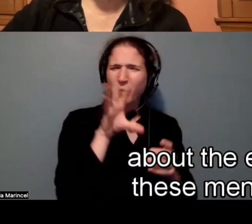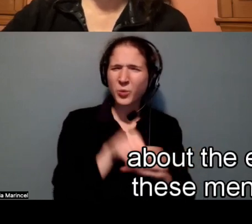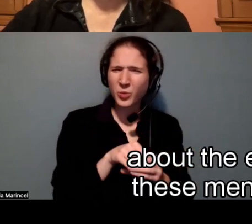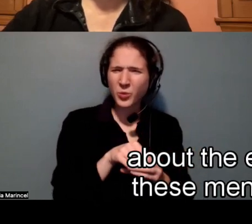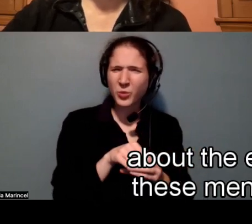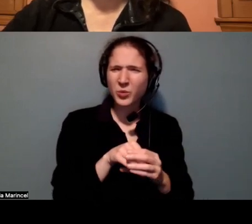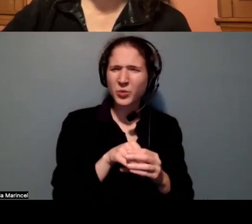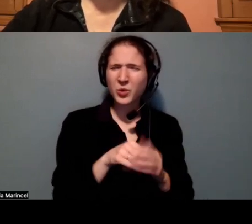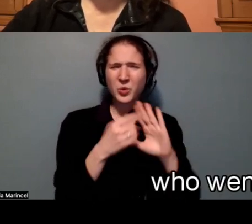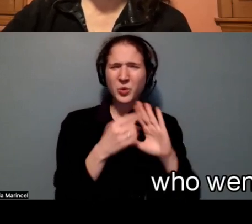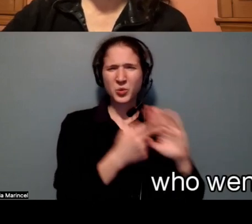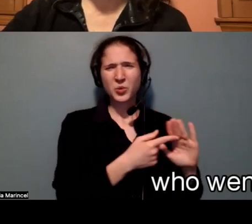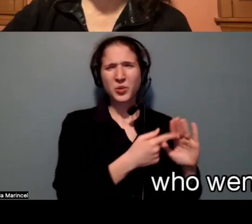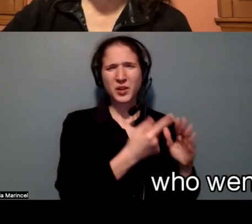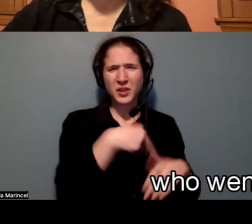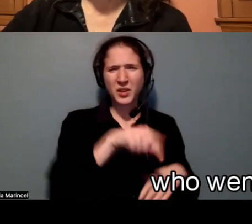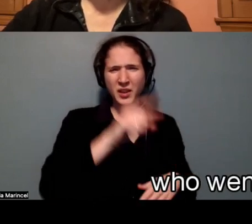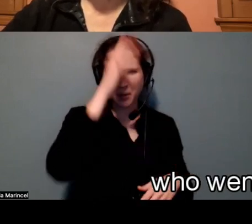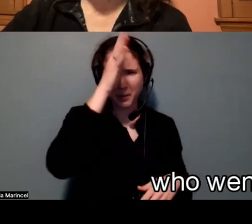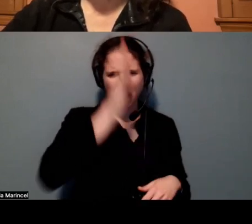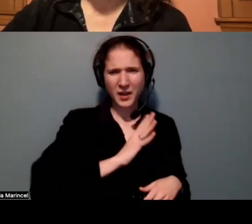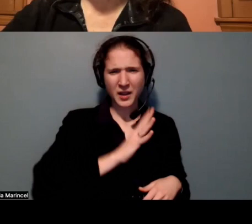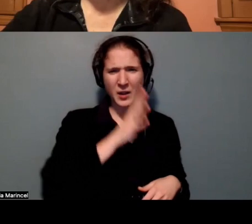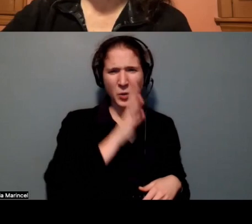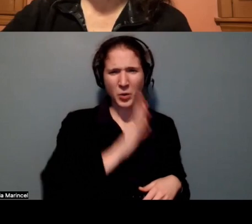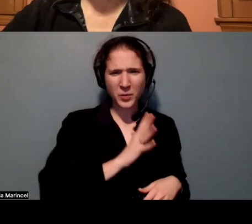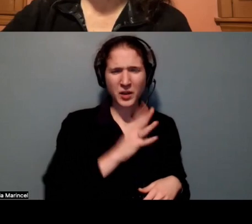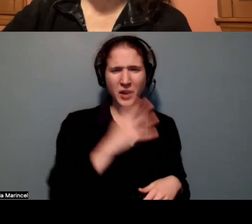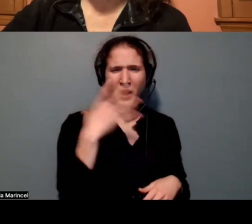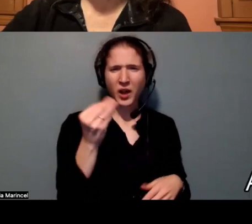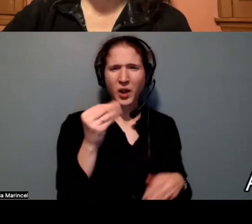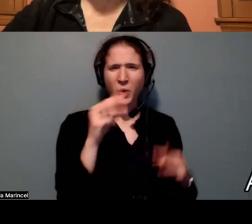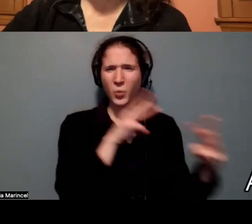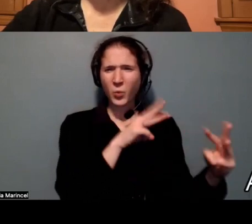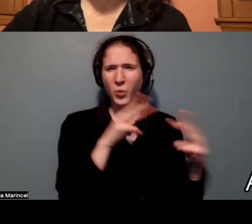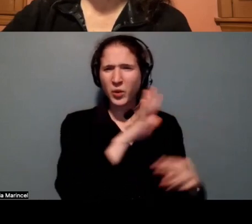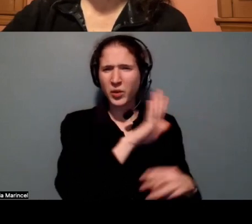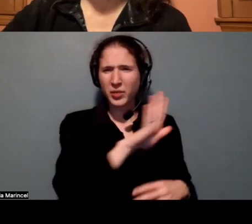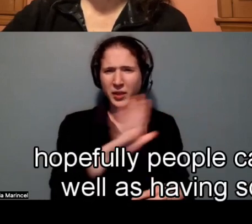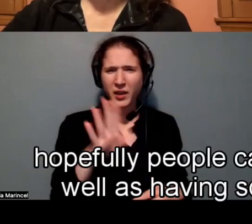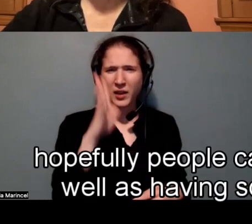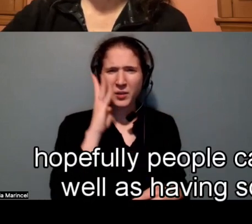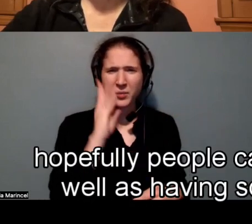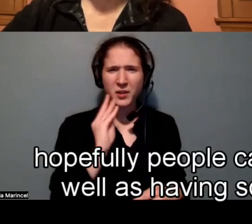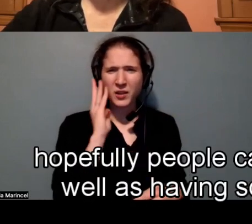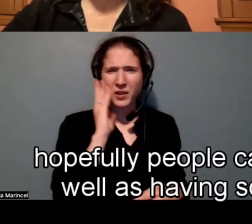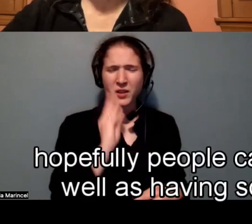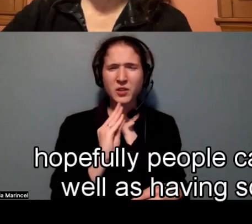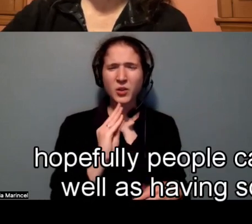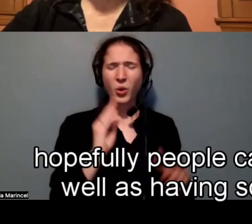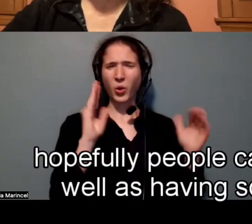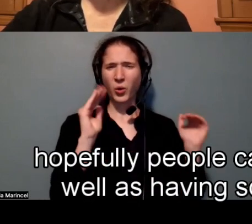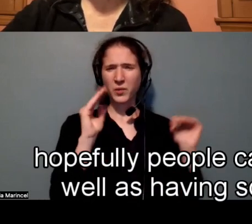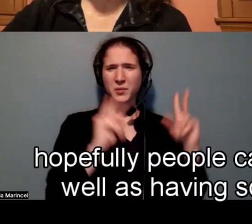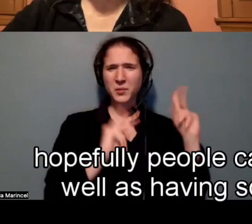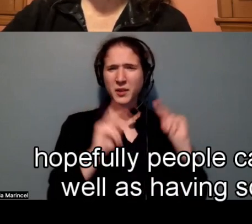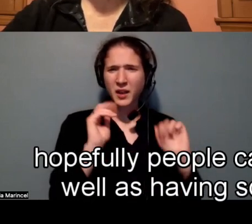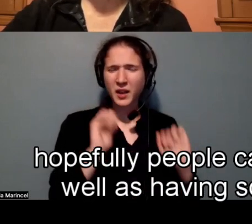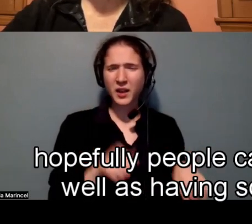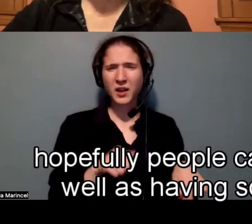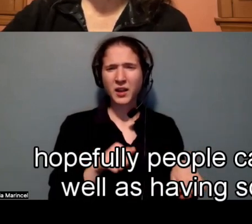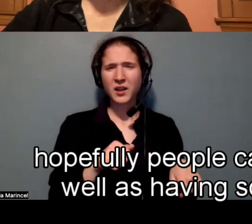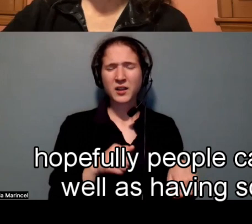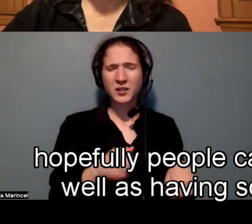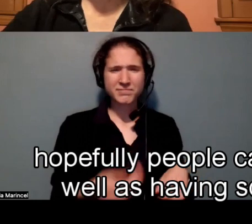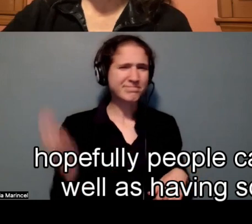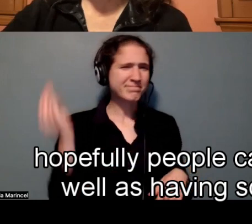these men and women who went off to war. And hopefully people can take that away, as well